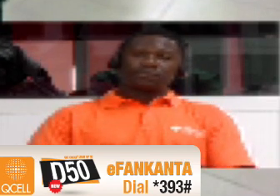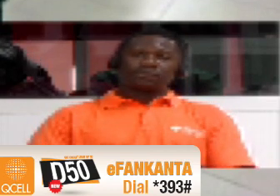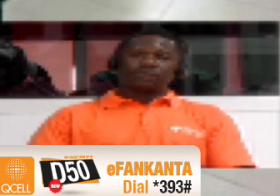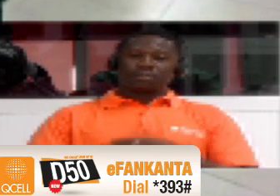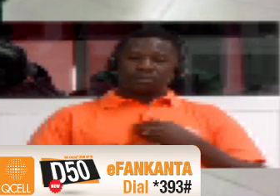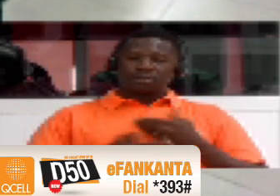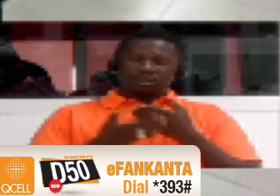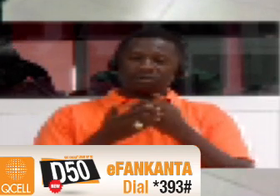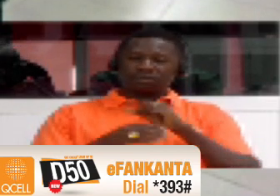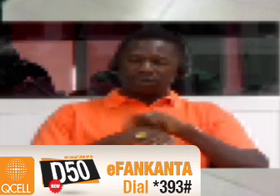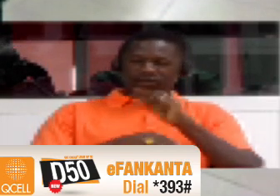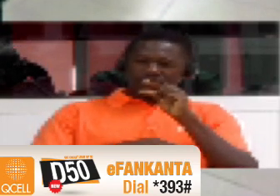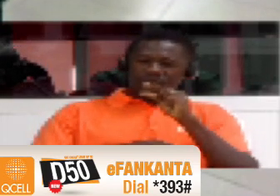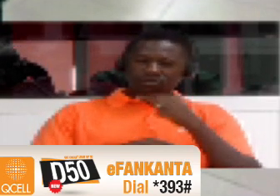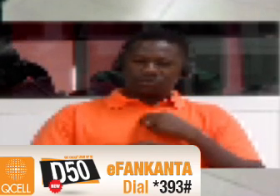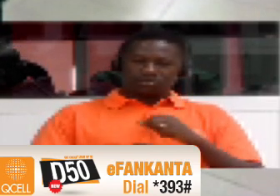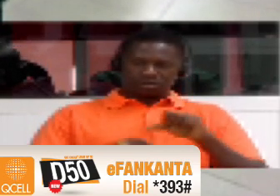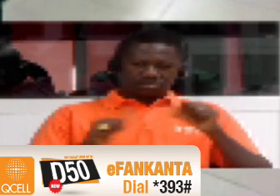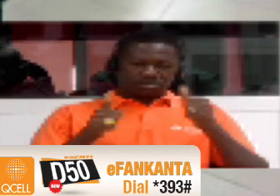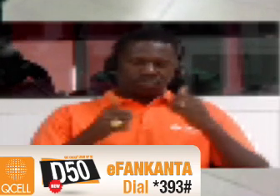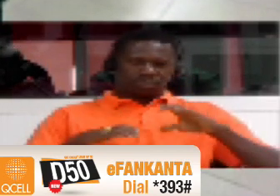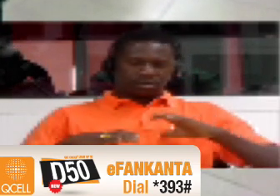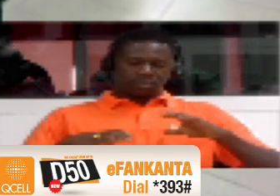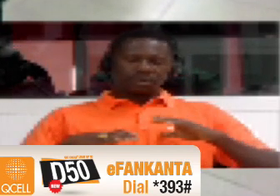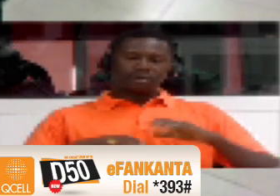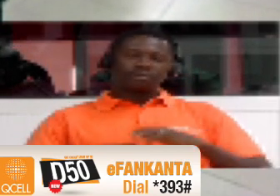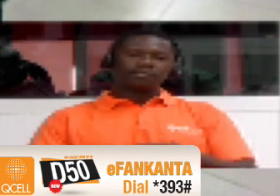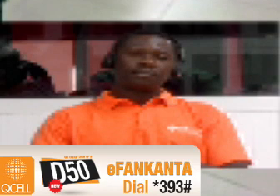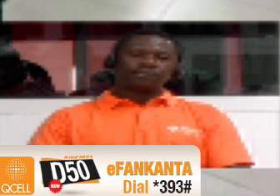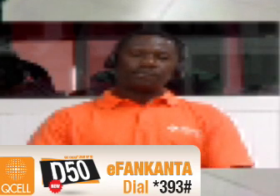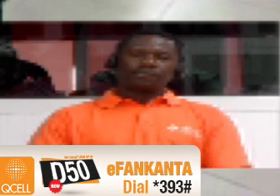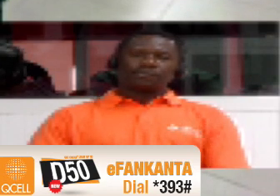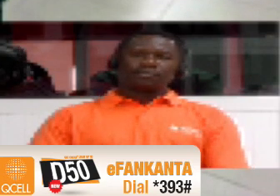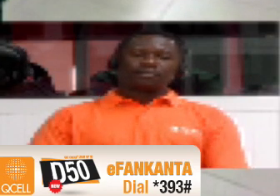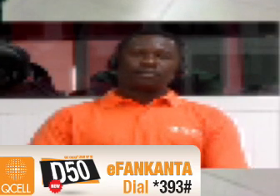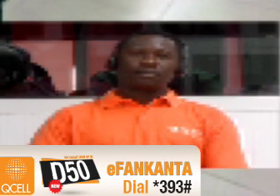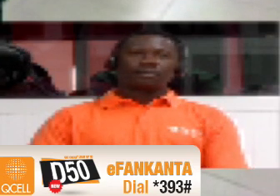I'll give you a few minutes just to set yourself up.